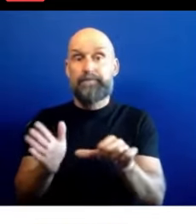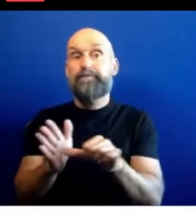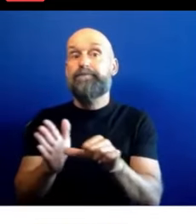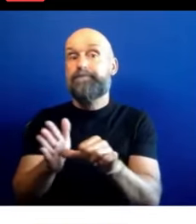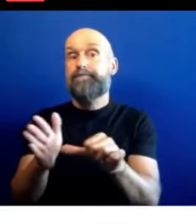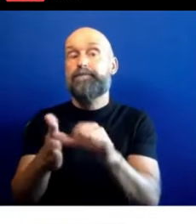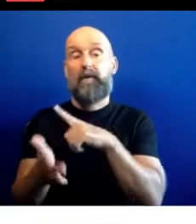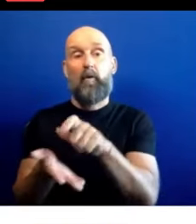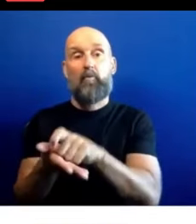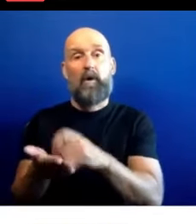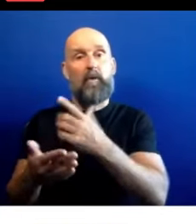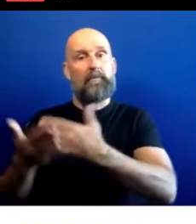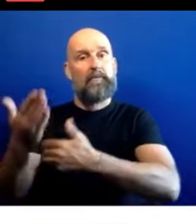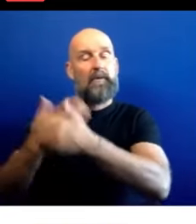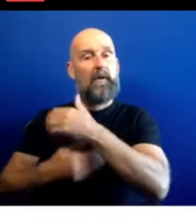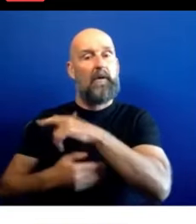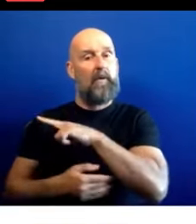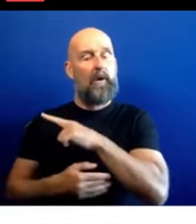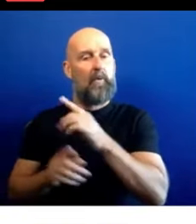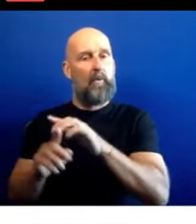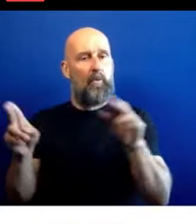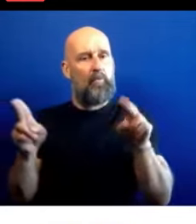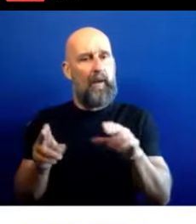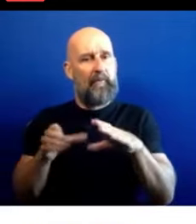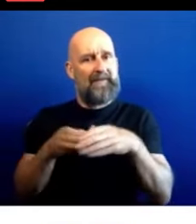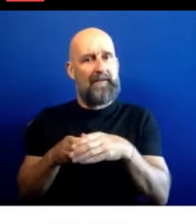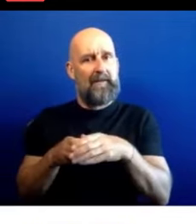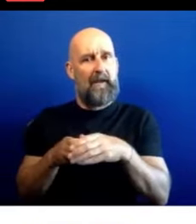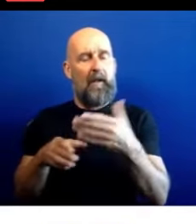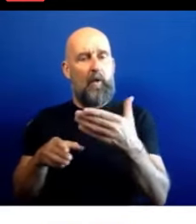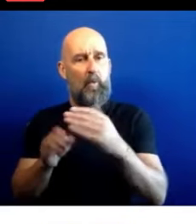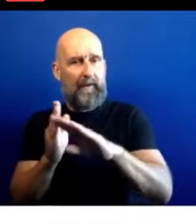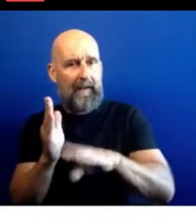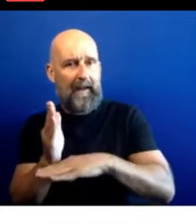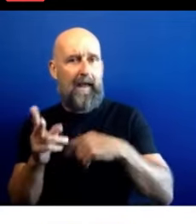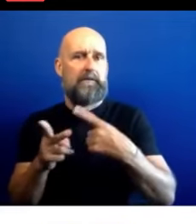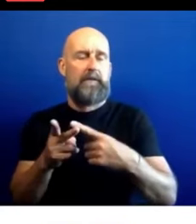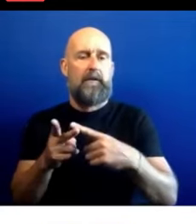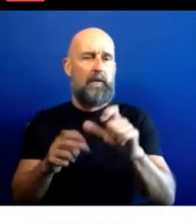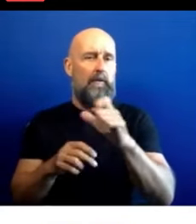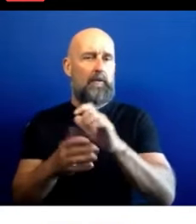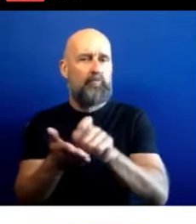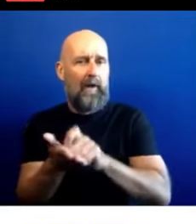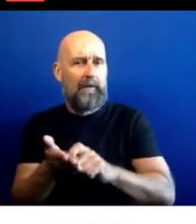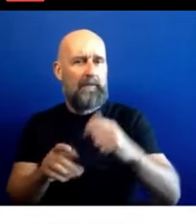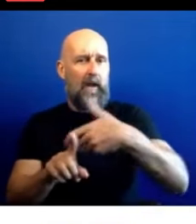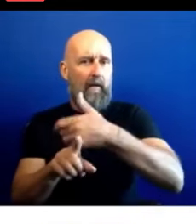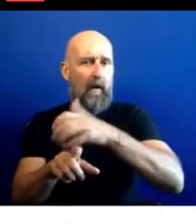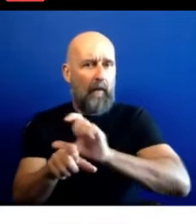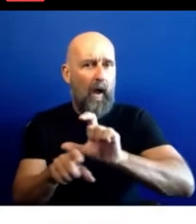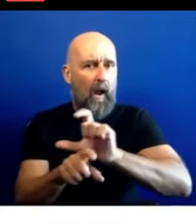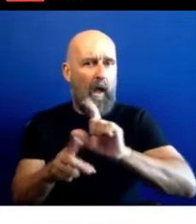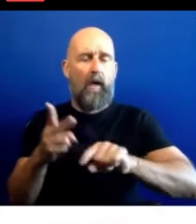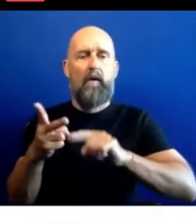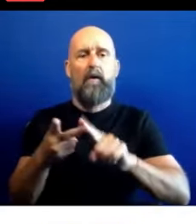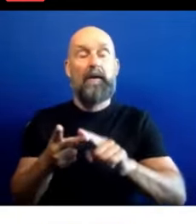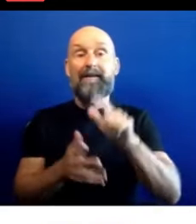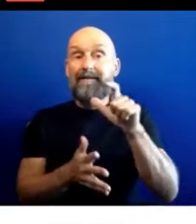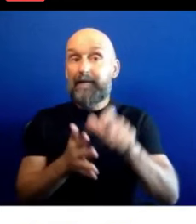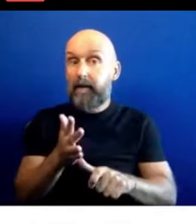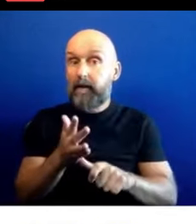from traditionally underrepresented backgrounds. Working class, writers of color, those with disabilities. There is a risk